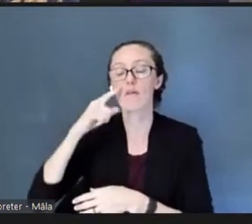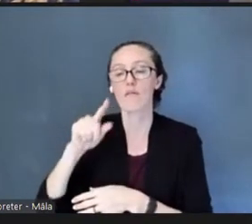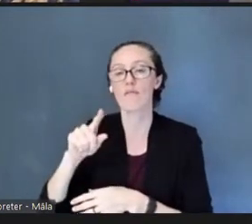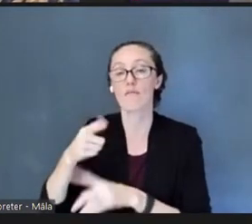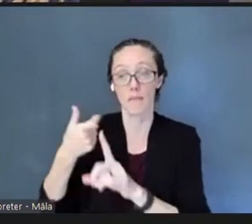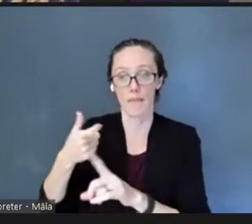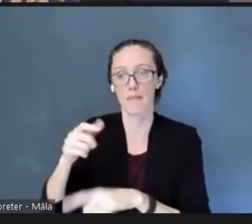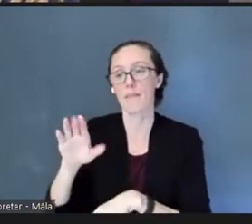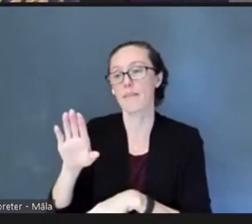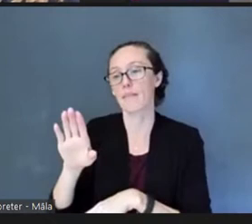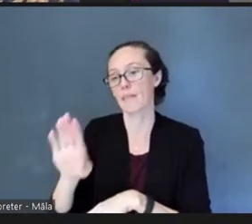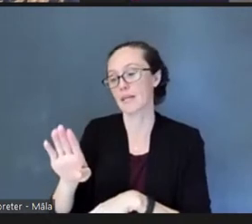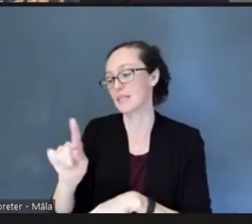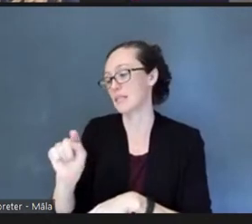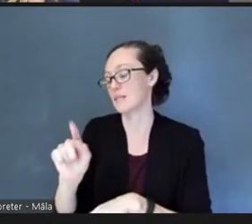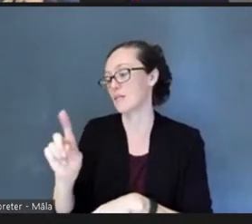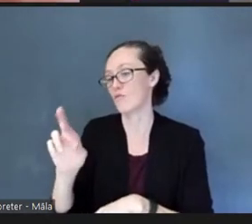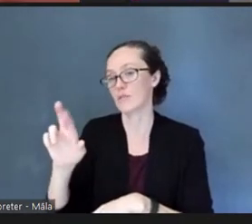We'll amend HRS